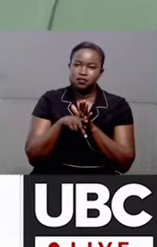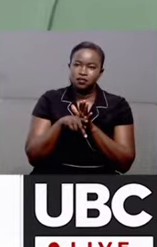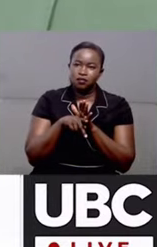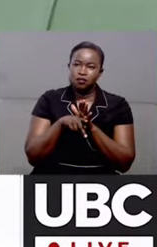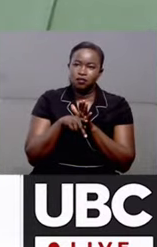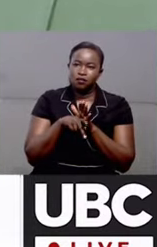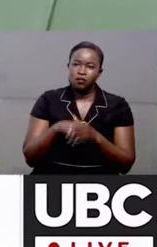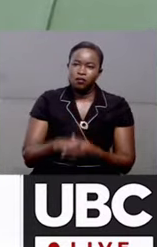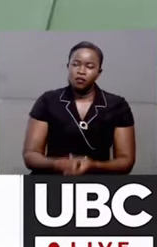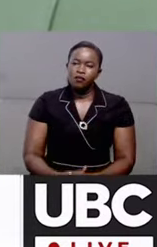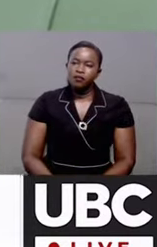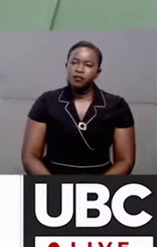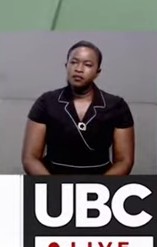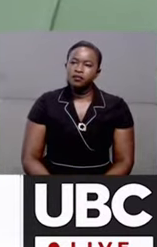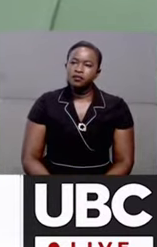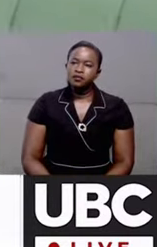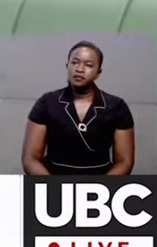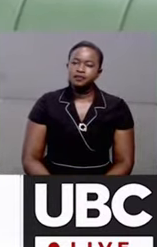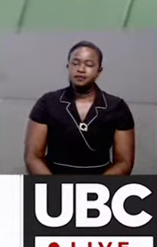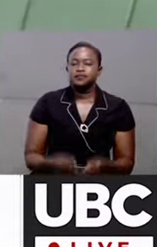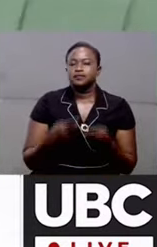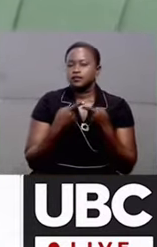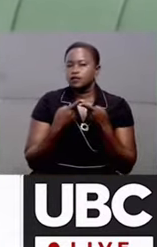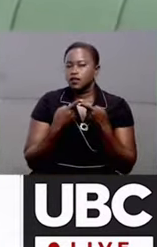Yes. However,